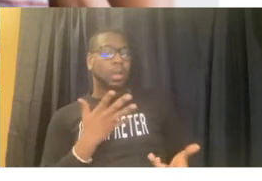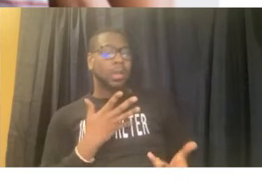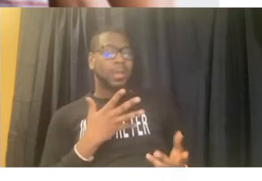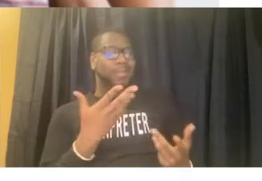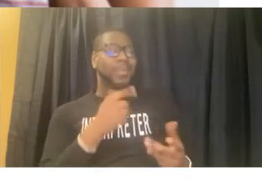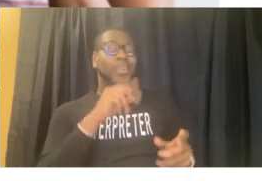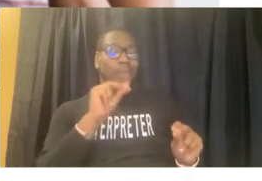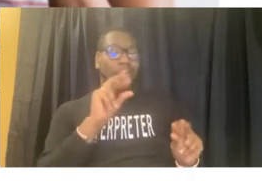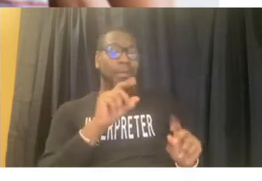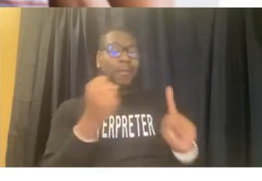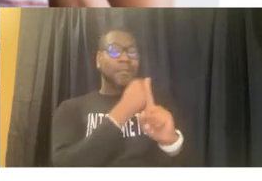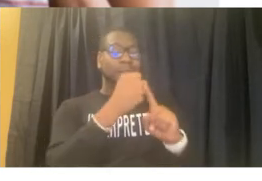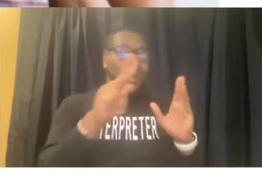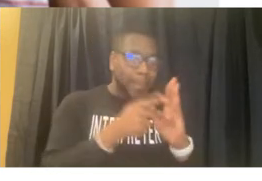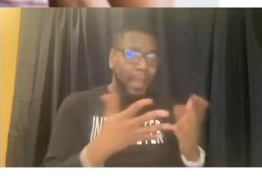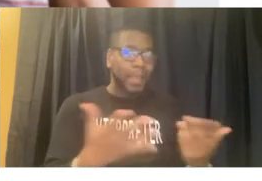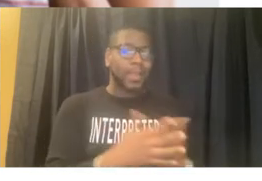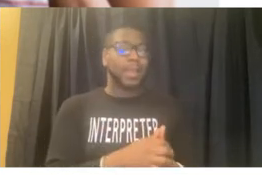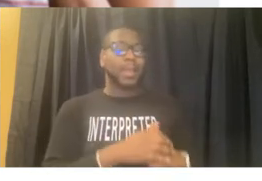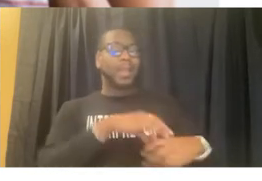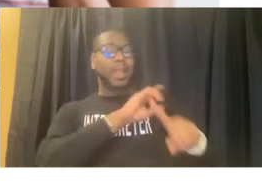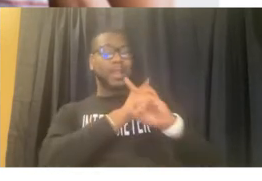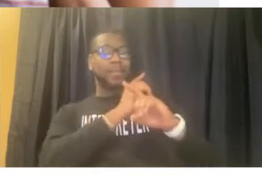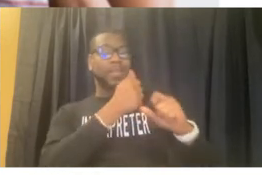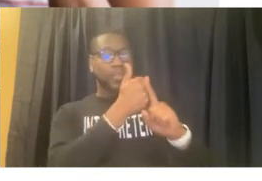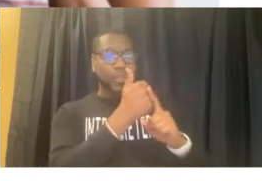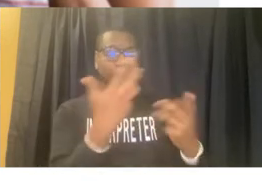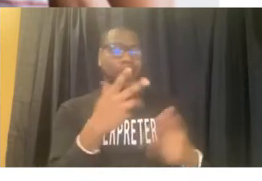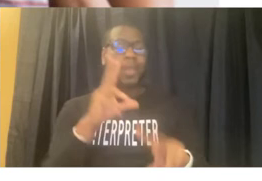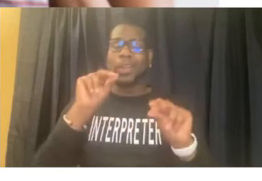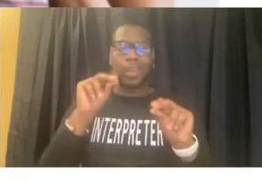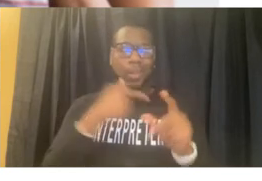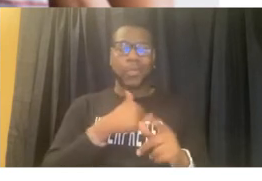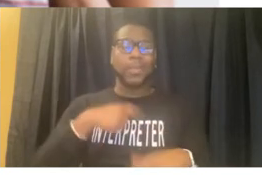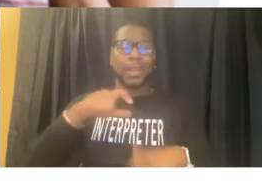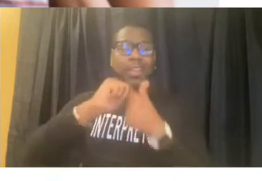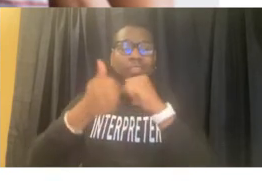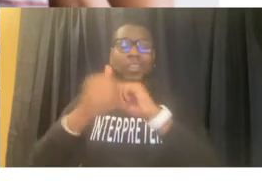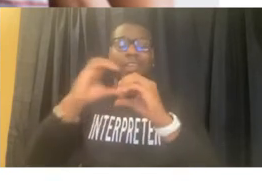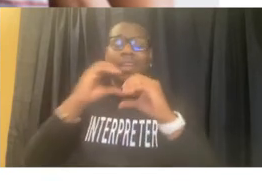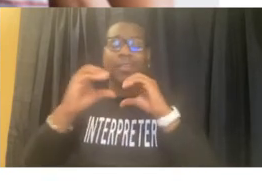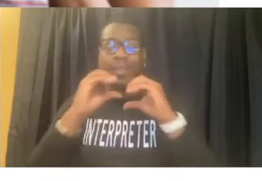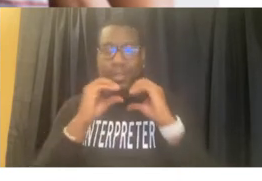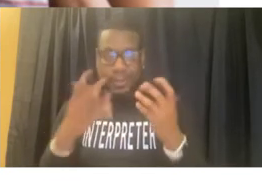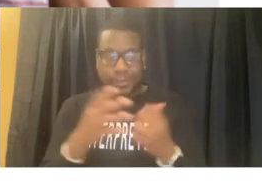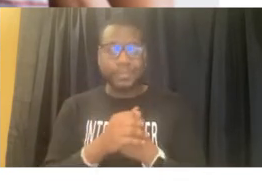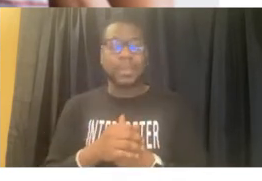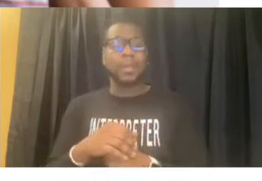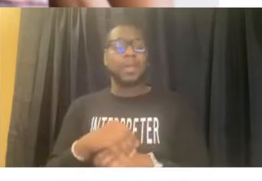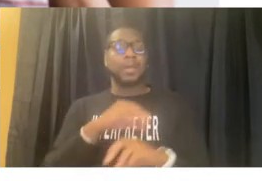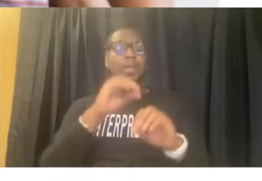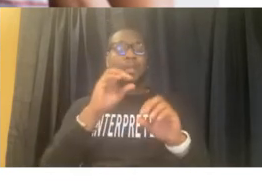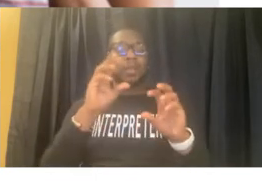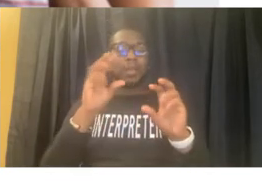same-sex relationship and not taking into consideration that we just need to show up and help them. That there doesn't need to be this wall or barrier to